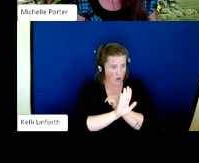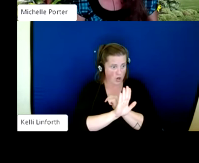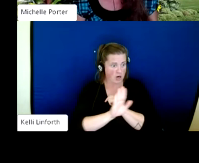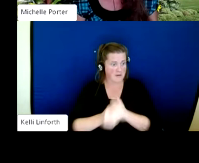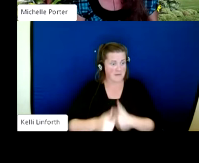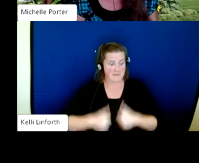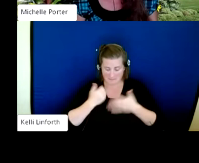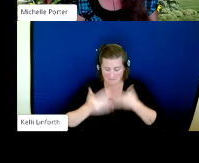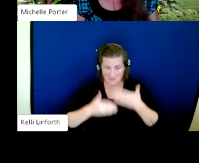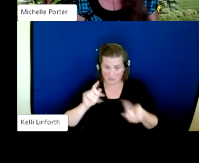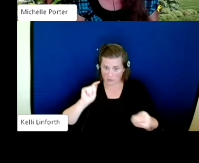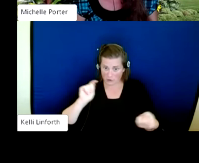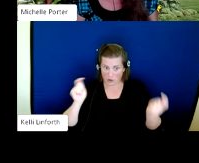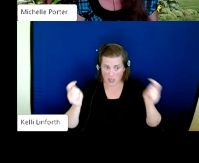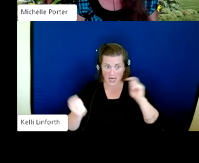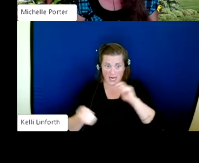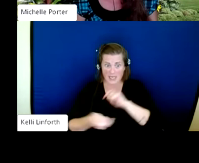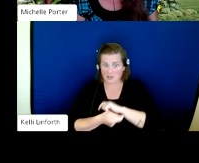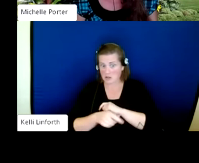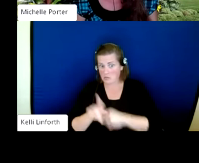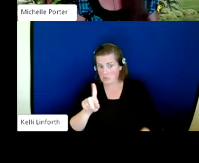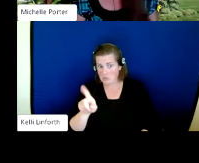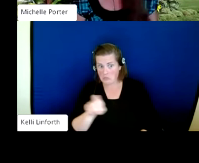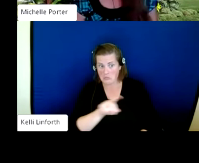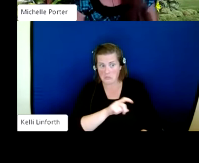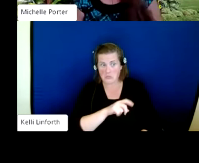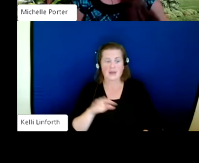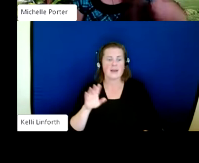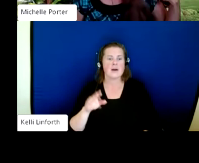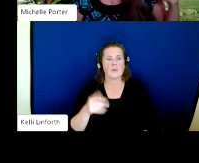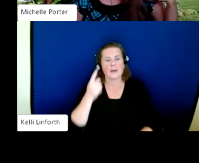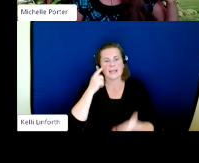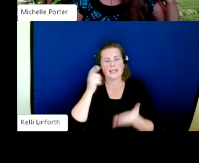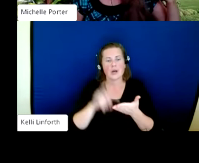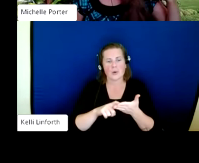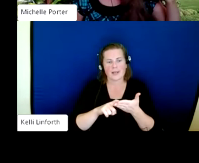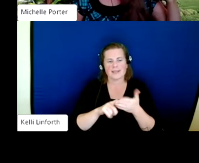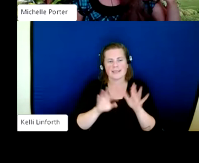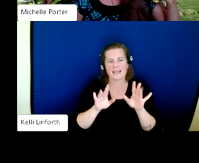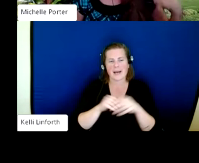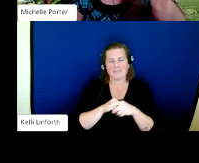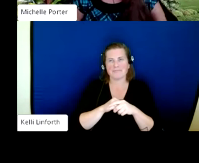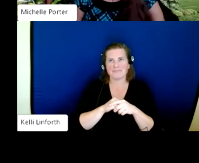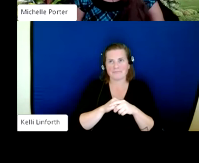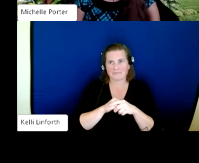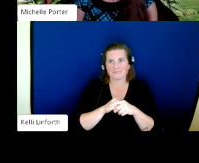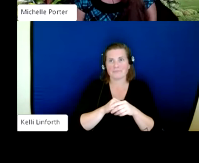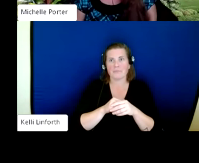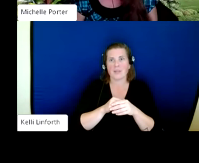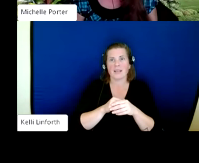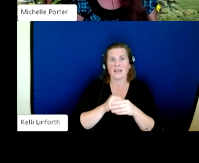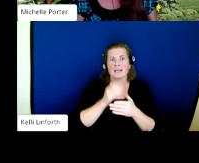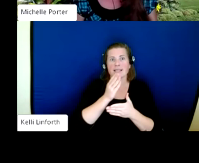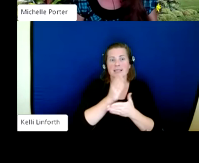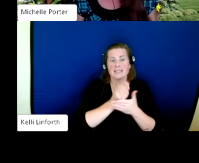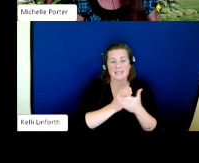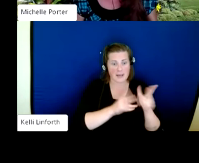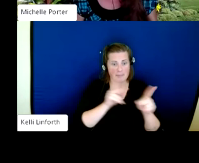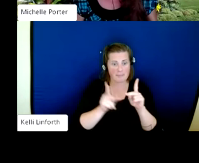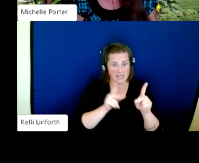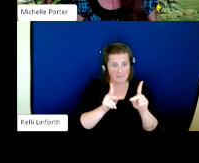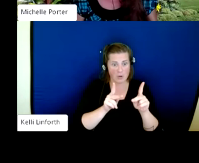this. And we saw that people, one, felt that it did change their thoughts on ageism